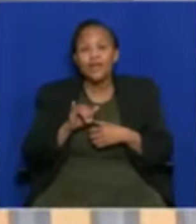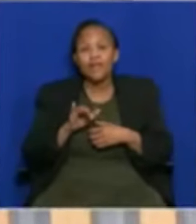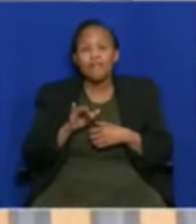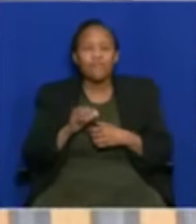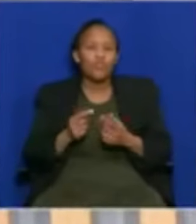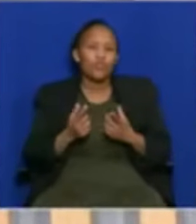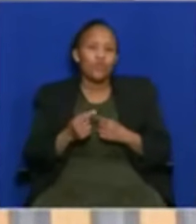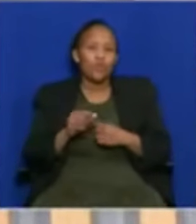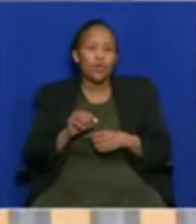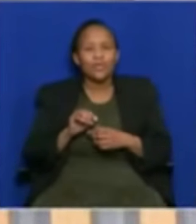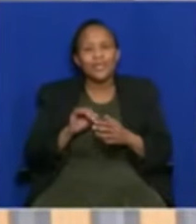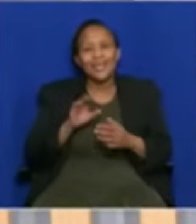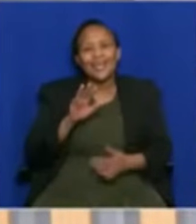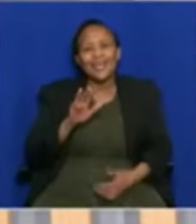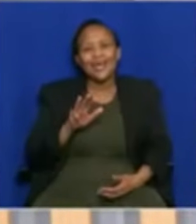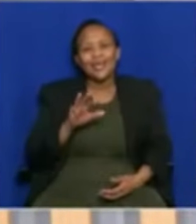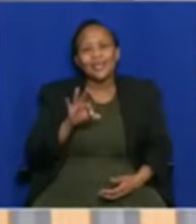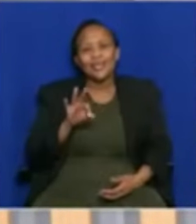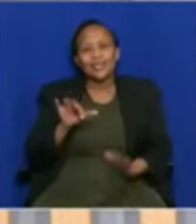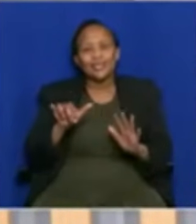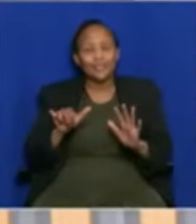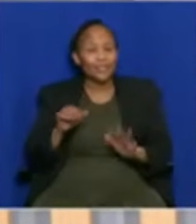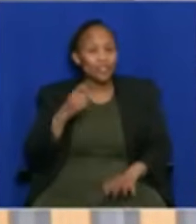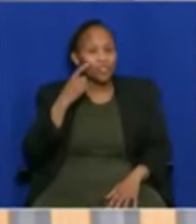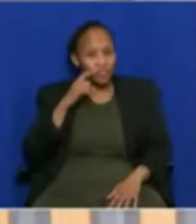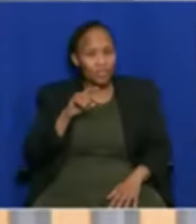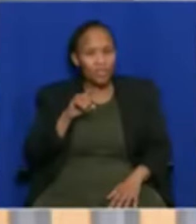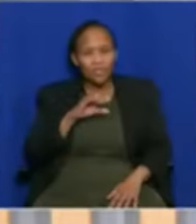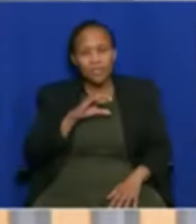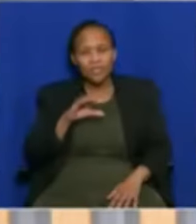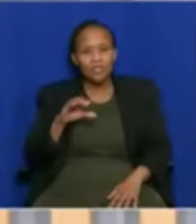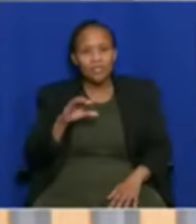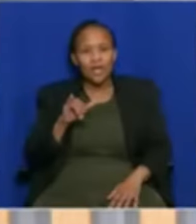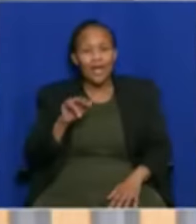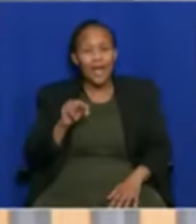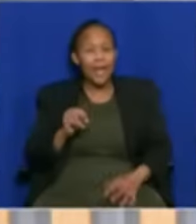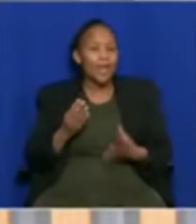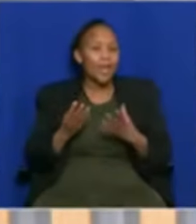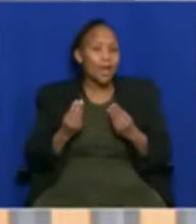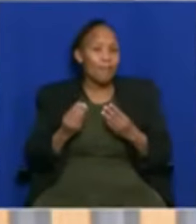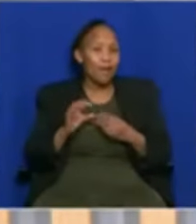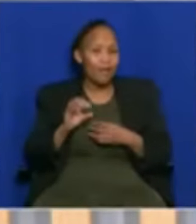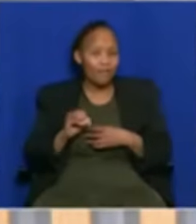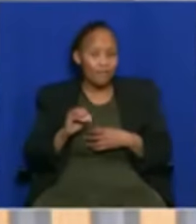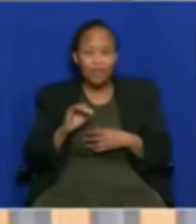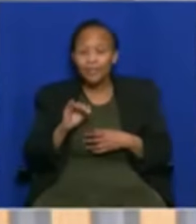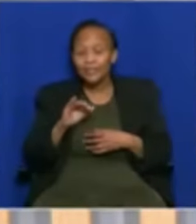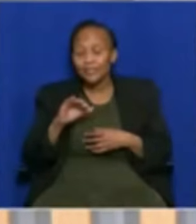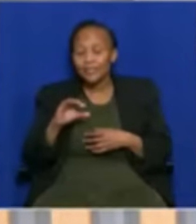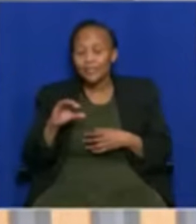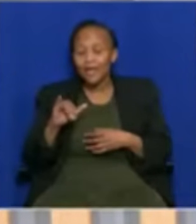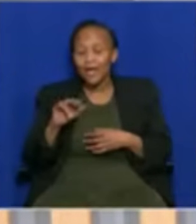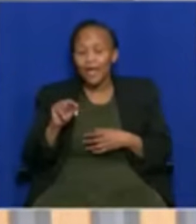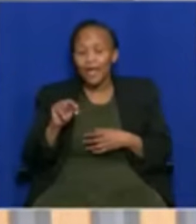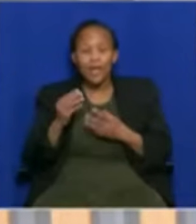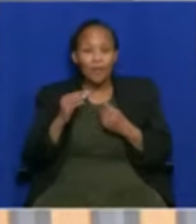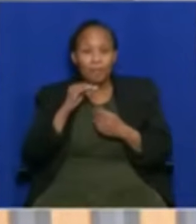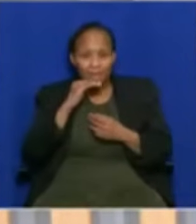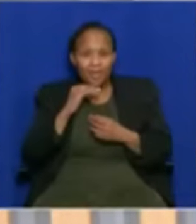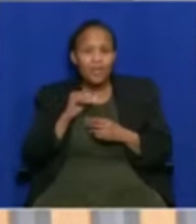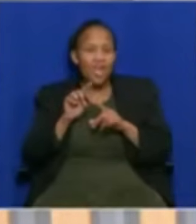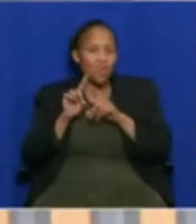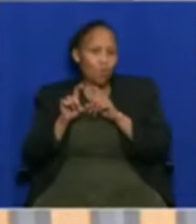a CIN number, and I think you said a CIN number is an inquiry number. Yes. Right? So, if we get